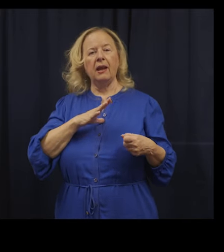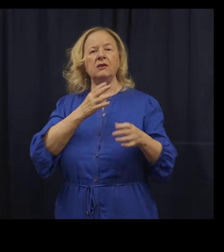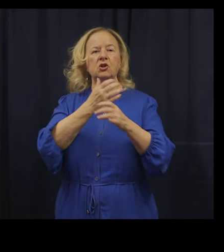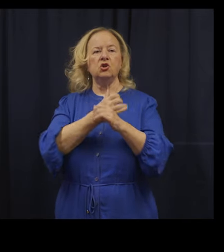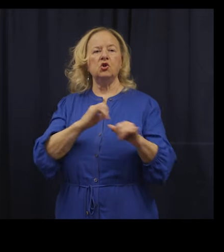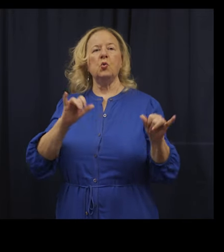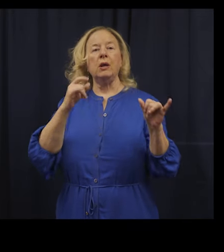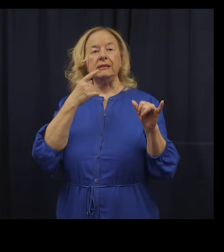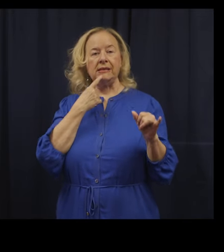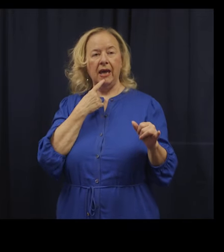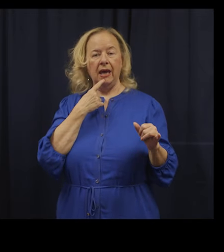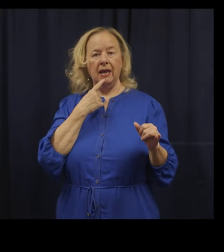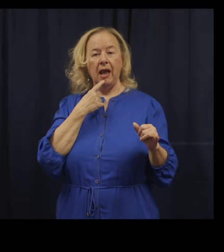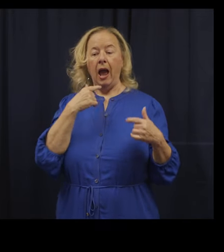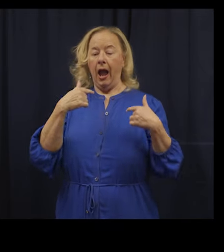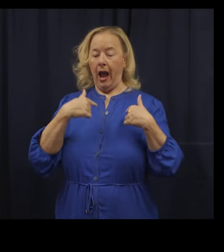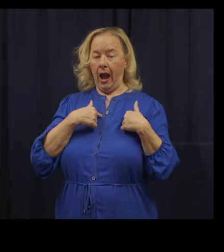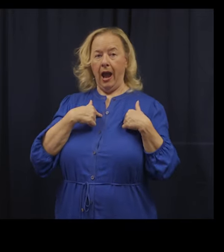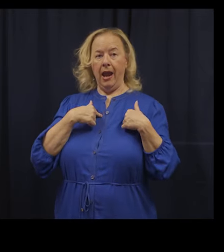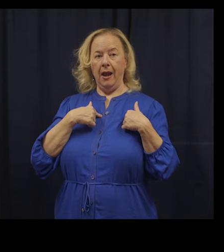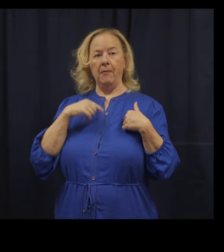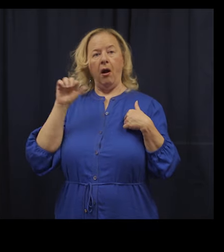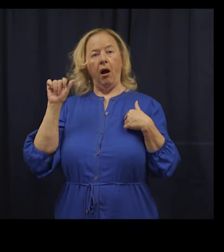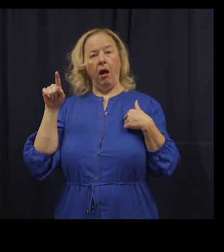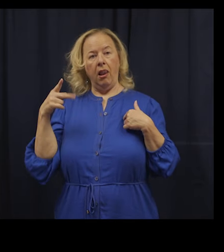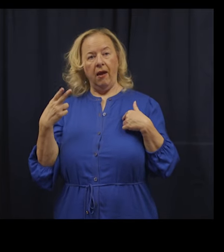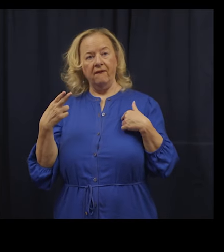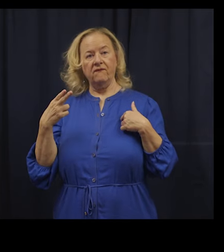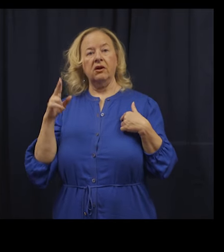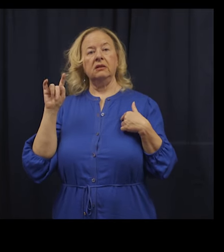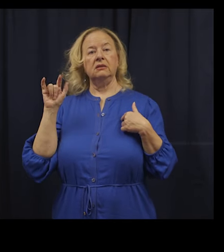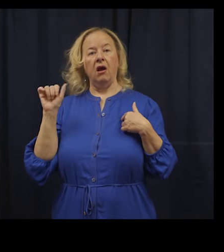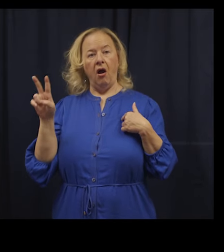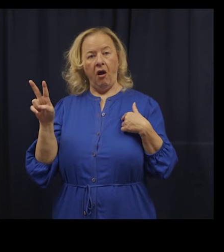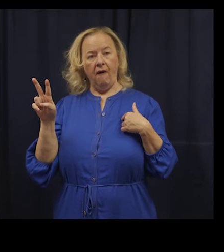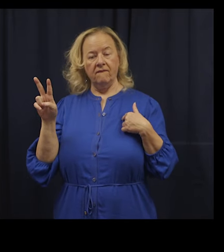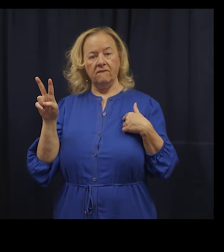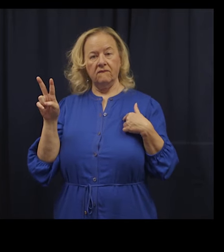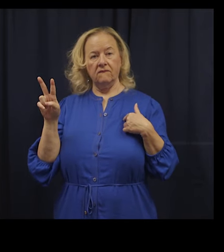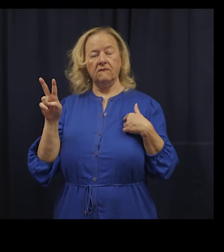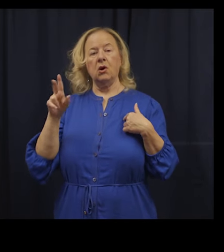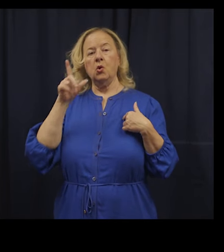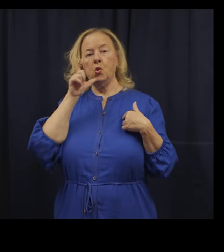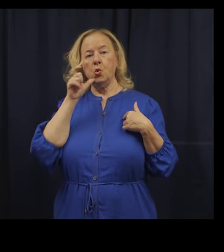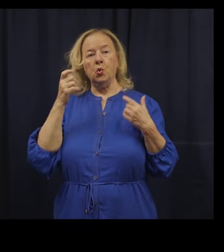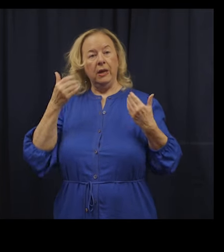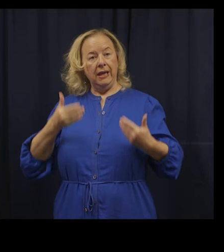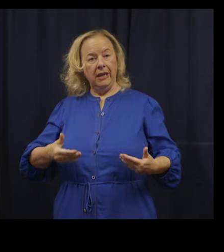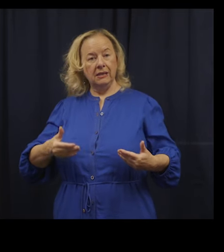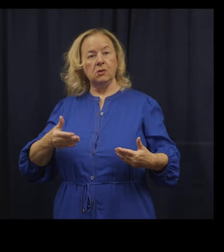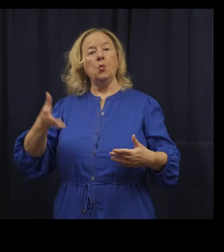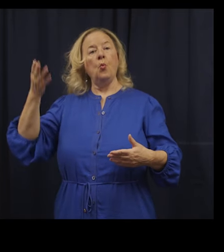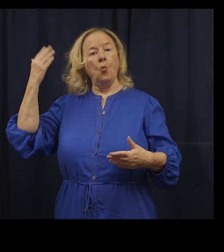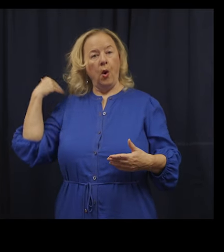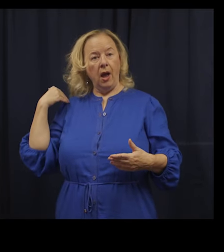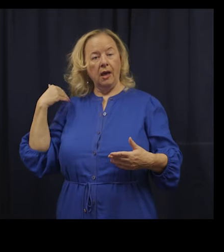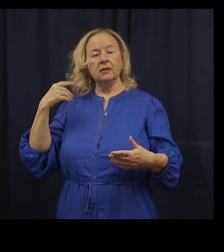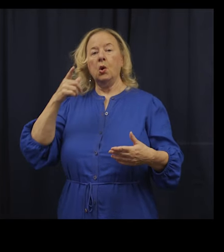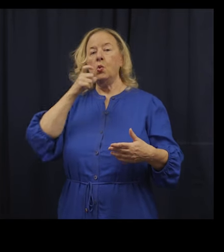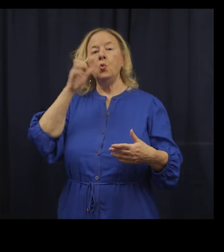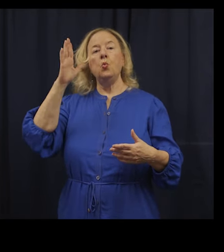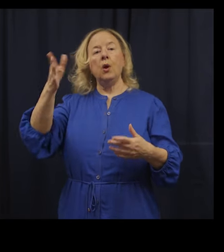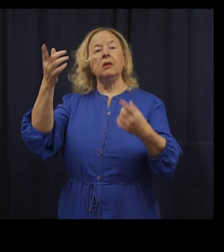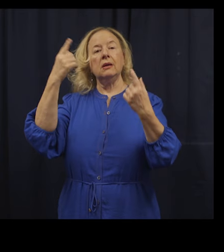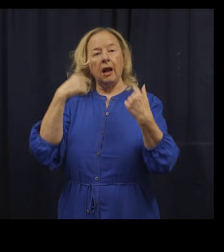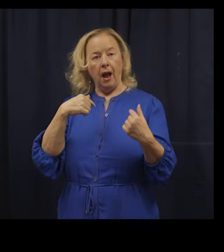says, I am the Aleph and the Tav, who is, who was, and who is to